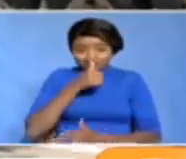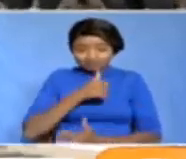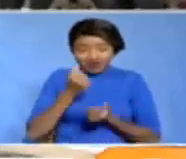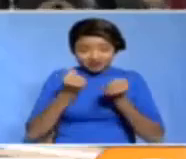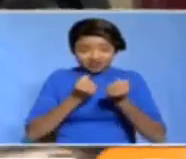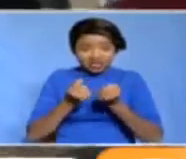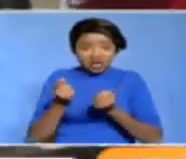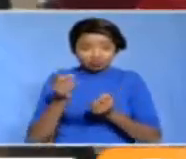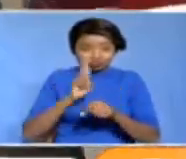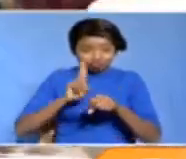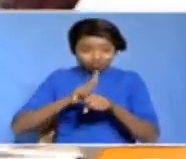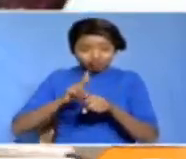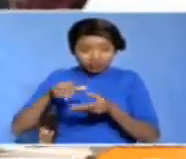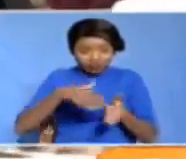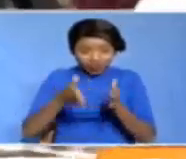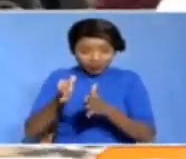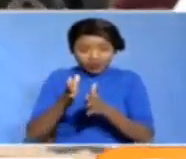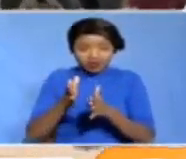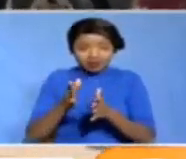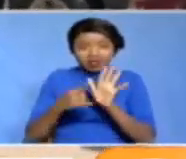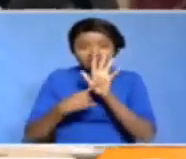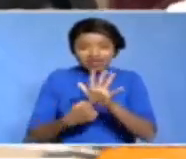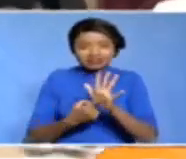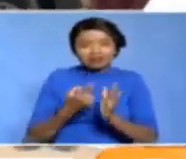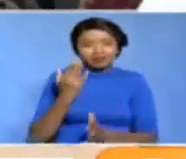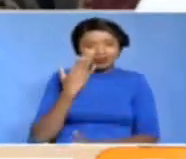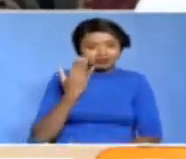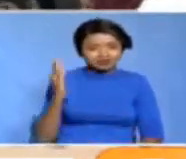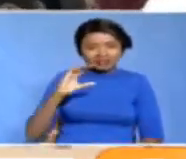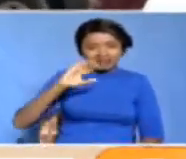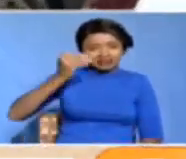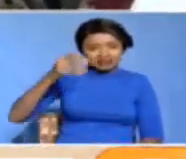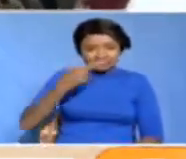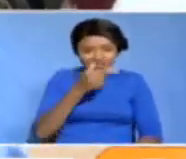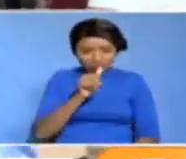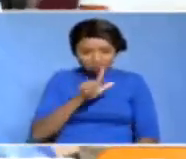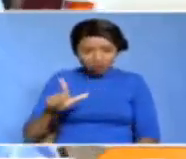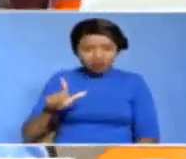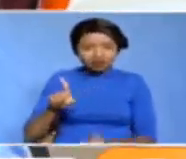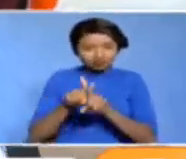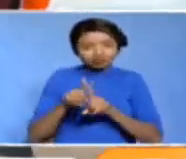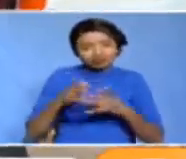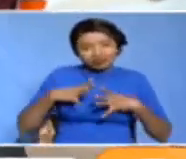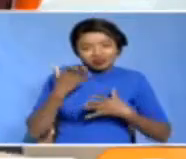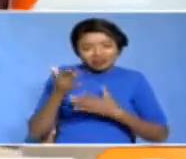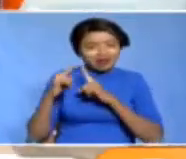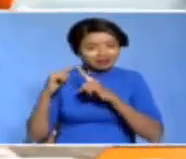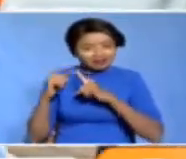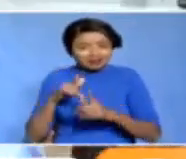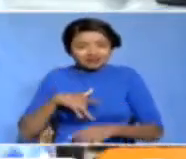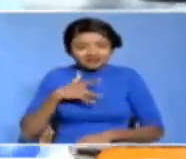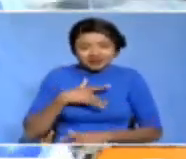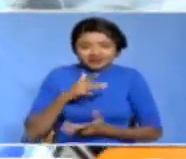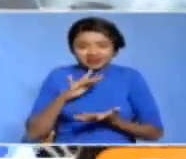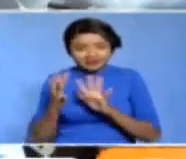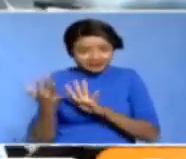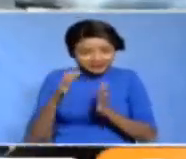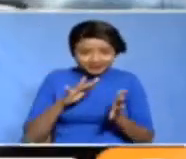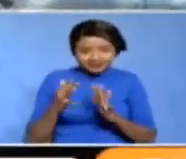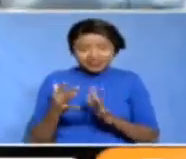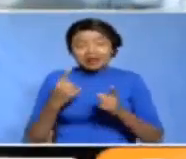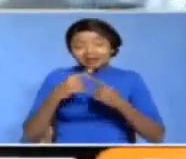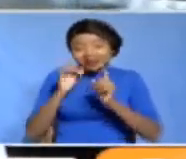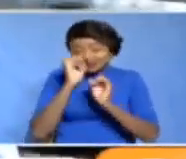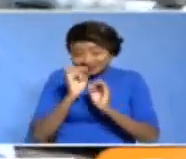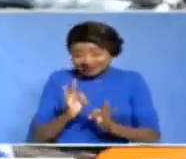in Nairobi Central Business District, like City Hall Way, has elicited sharp and mixed reactions. And now, whether this decision would serve